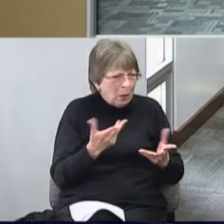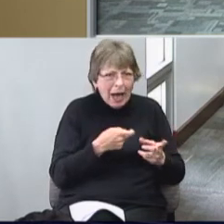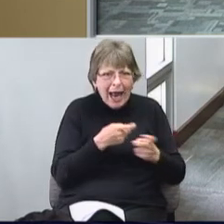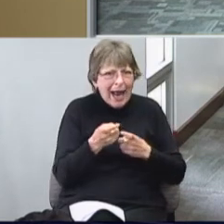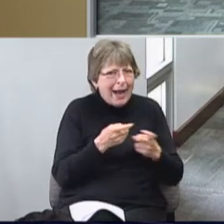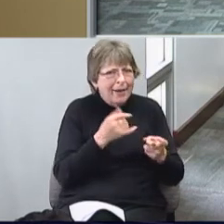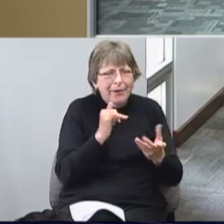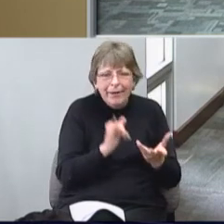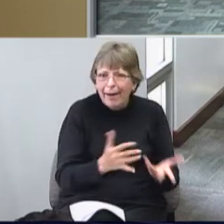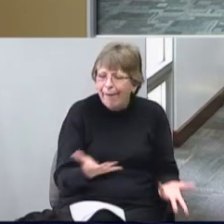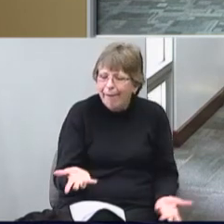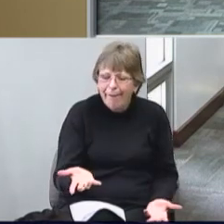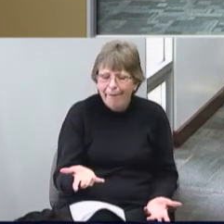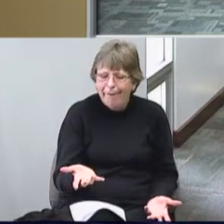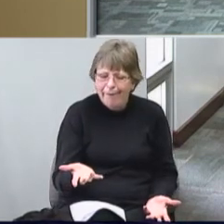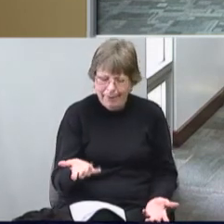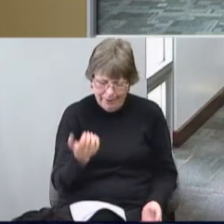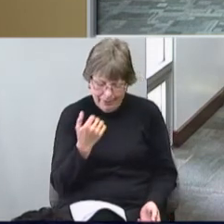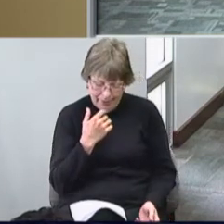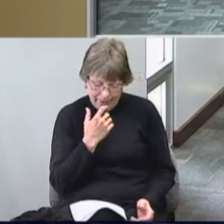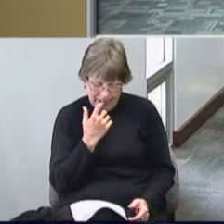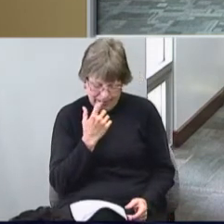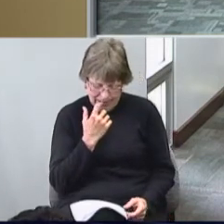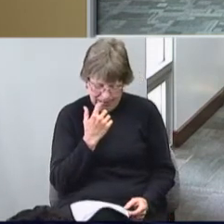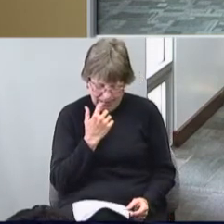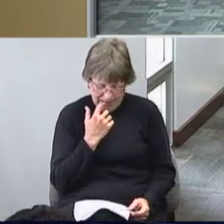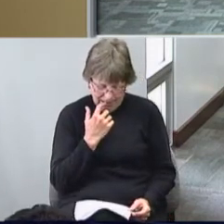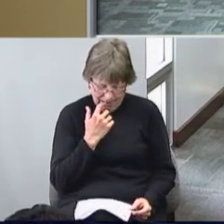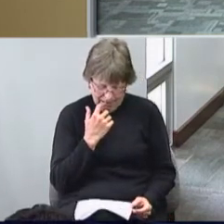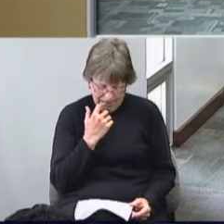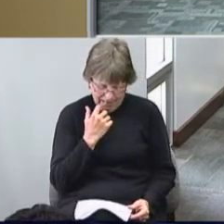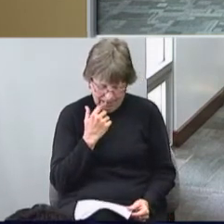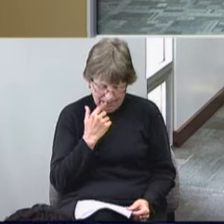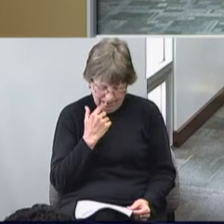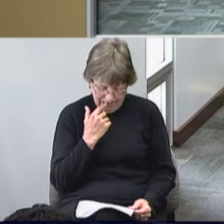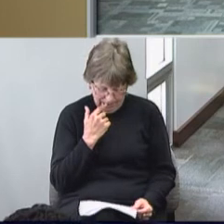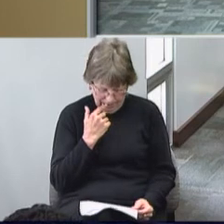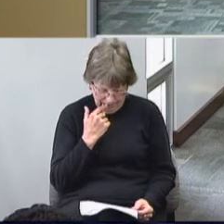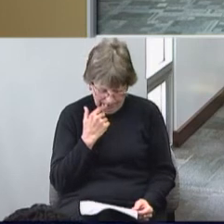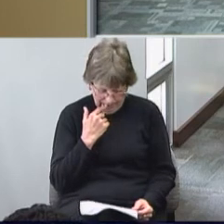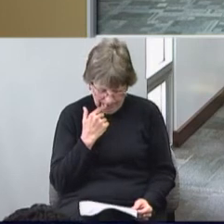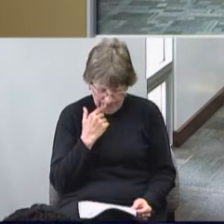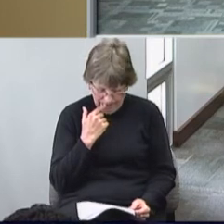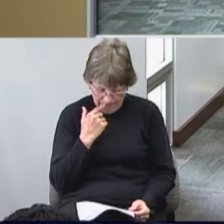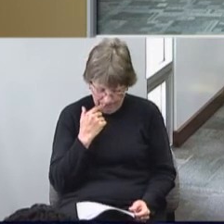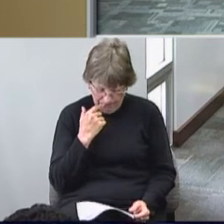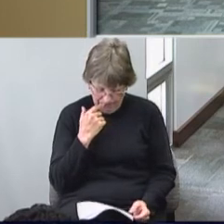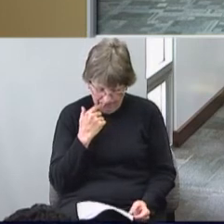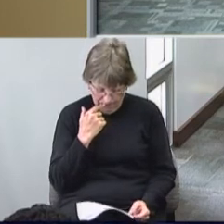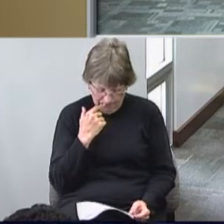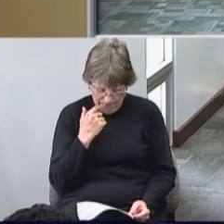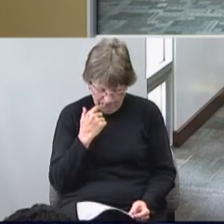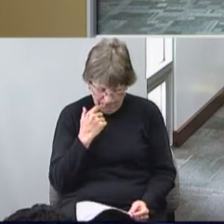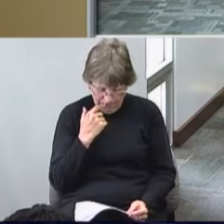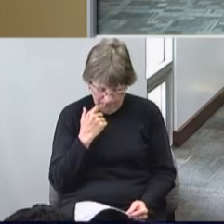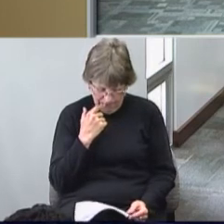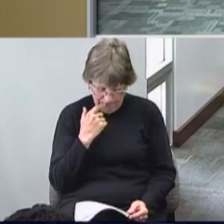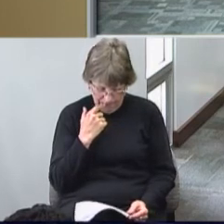But Steve, did